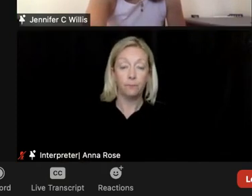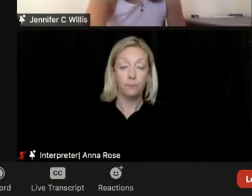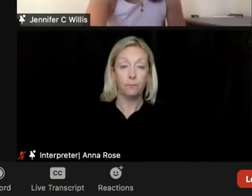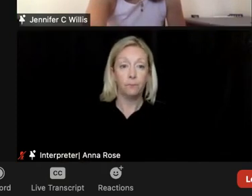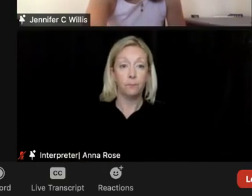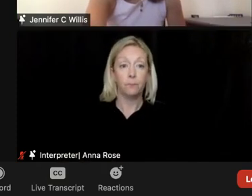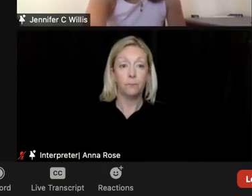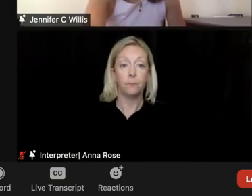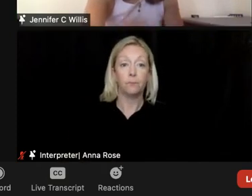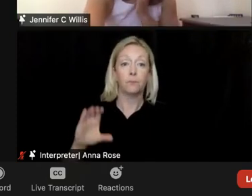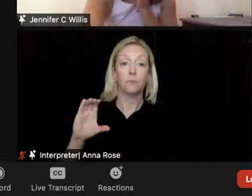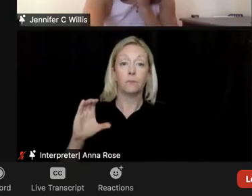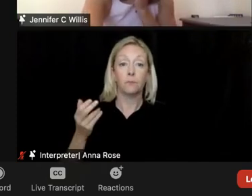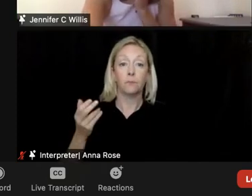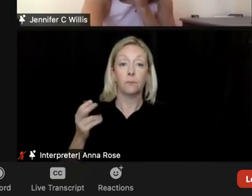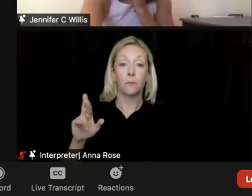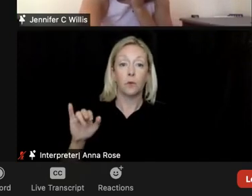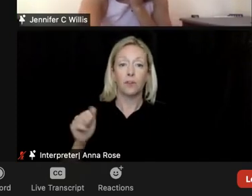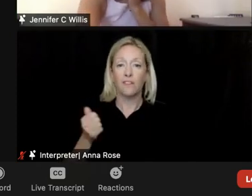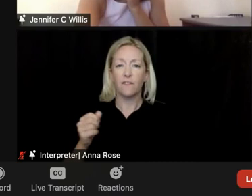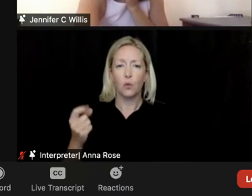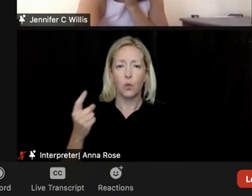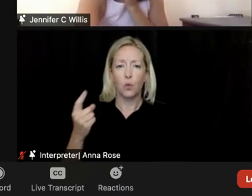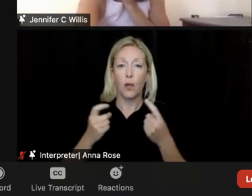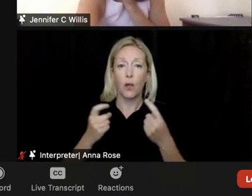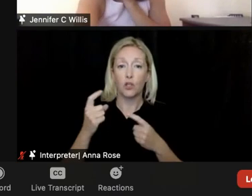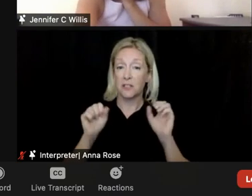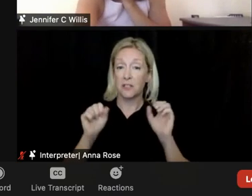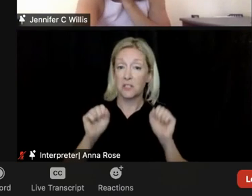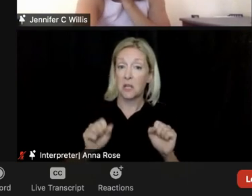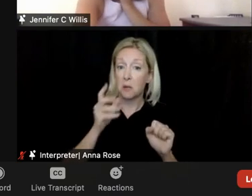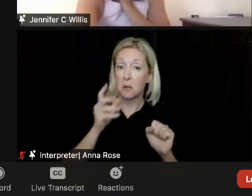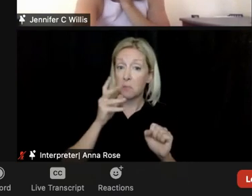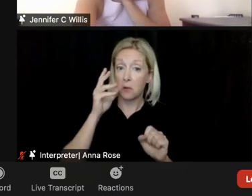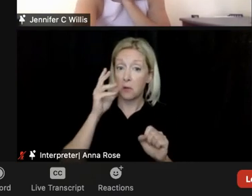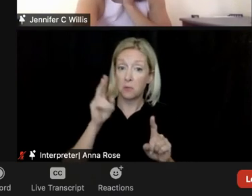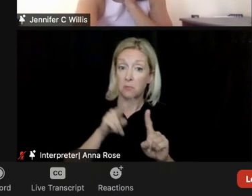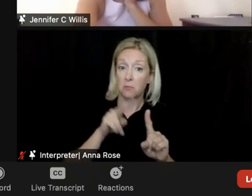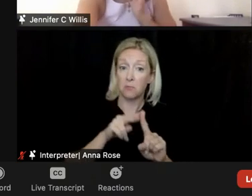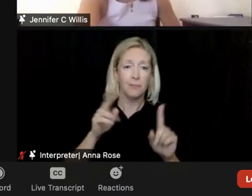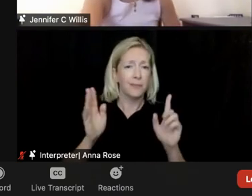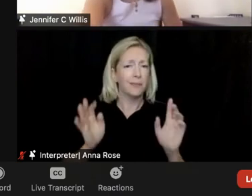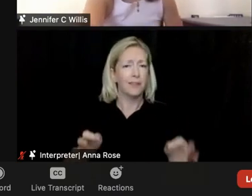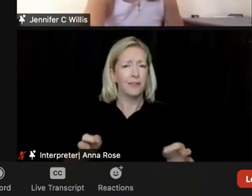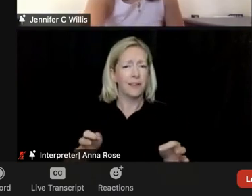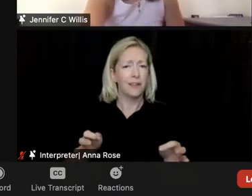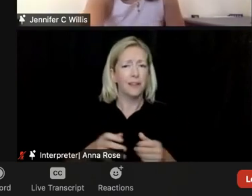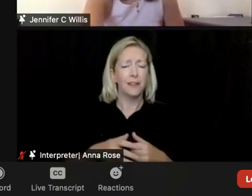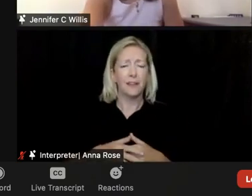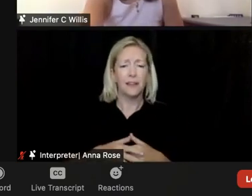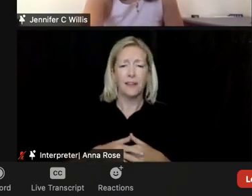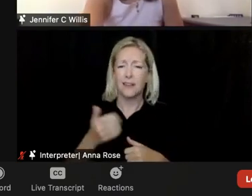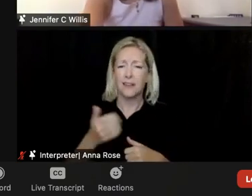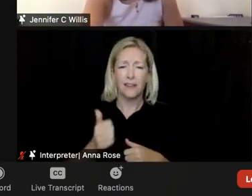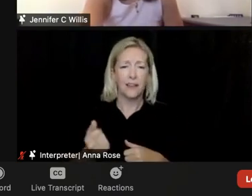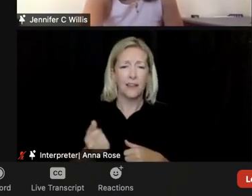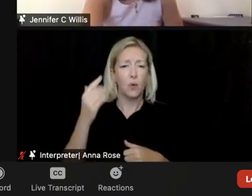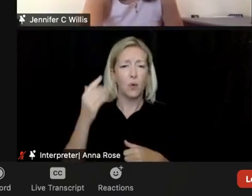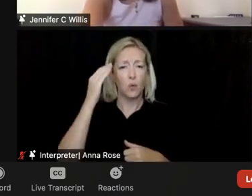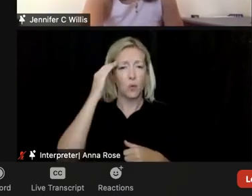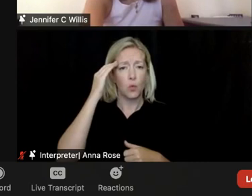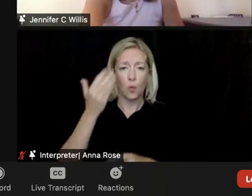2. Jen, this is Chris. A couple questions. Can it be used by a parent? Absolutely, definitely. It can be used by anybody who knows